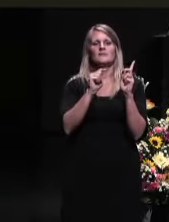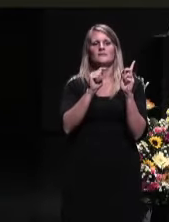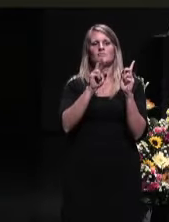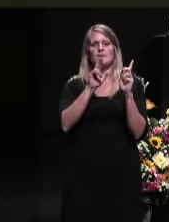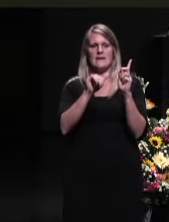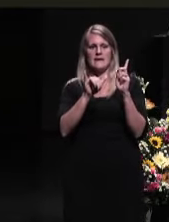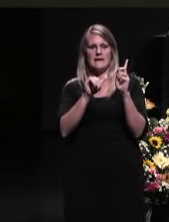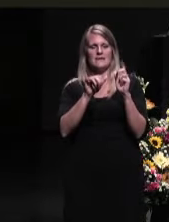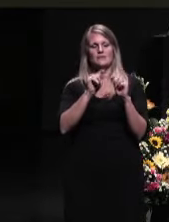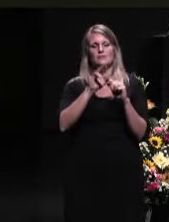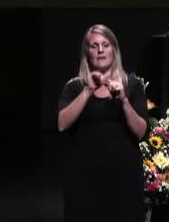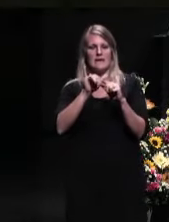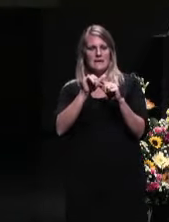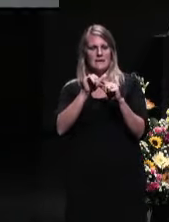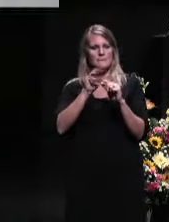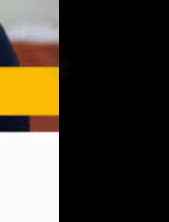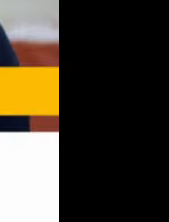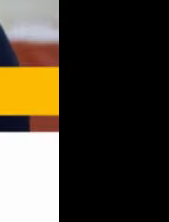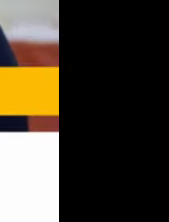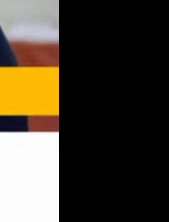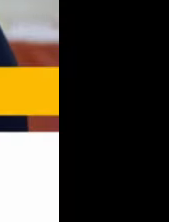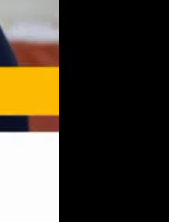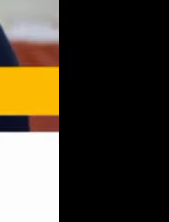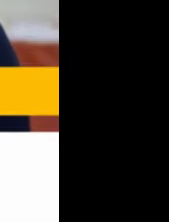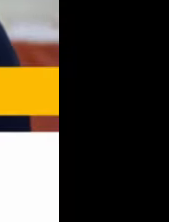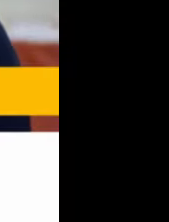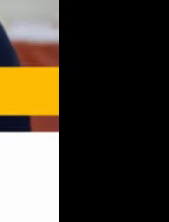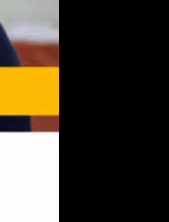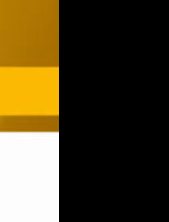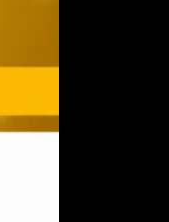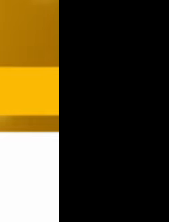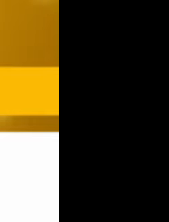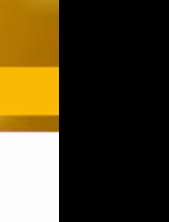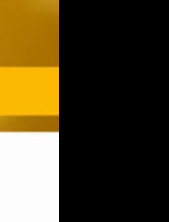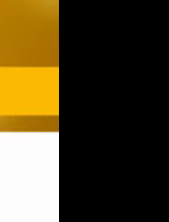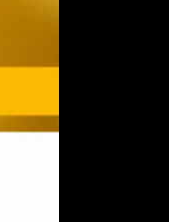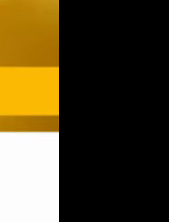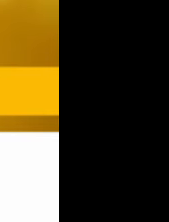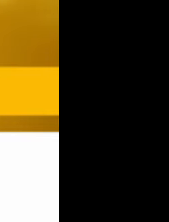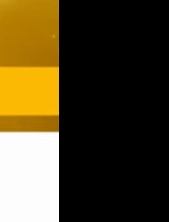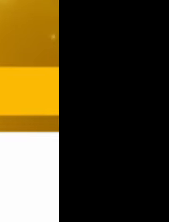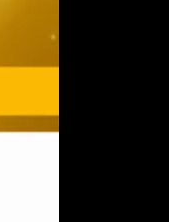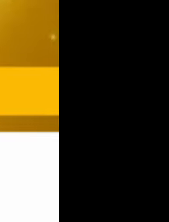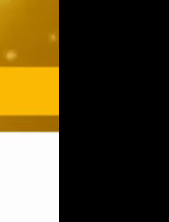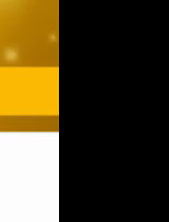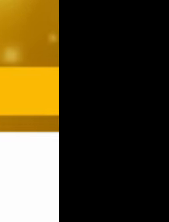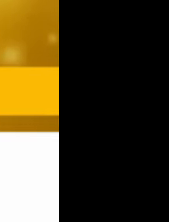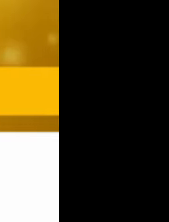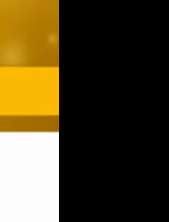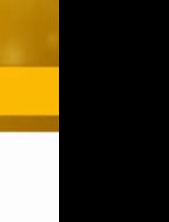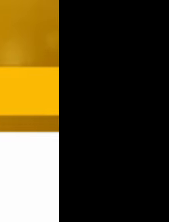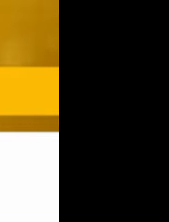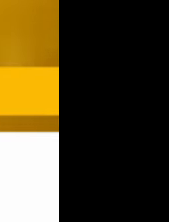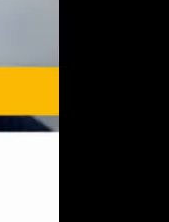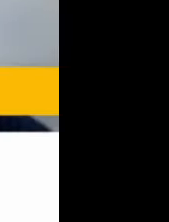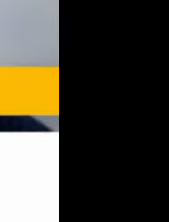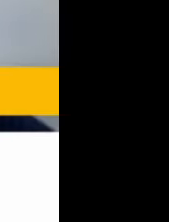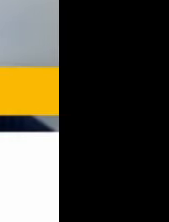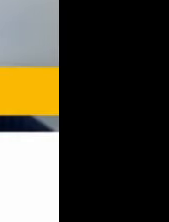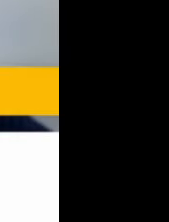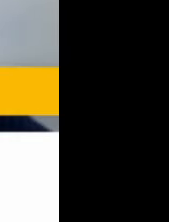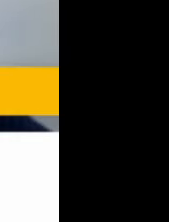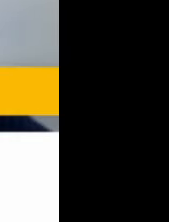his story. I was the first male in my immediate family to walk across the high school graduation stage. I